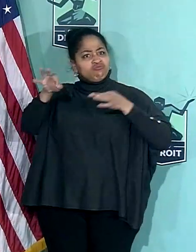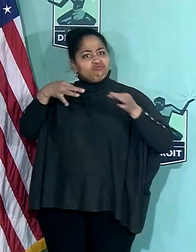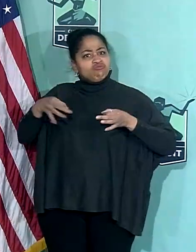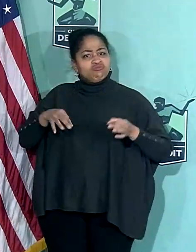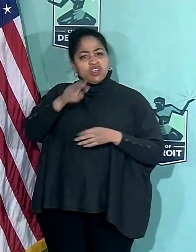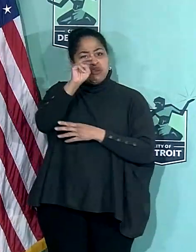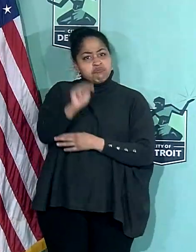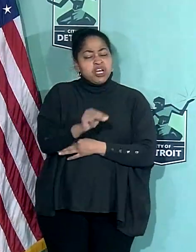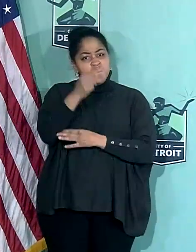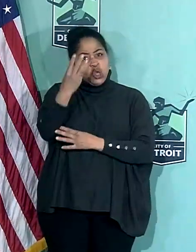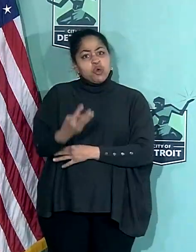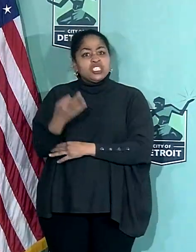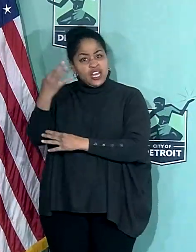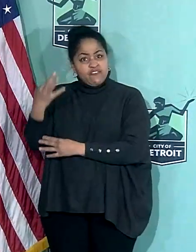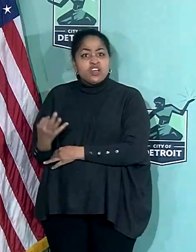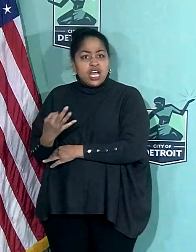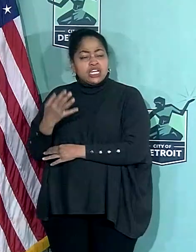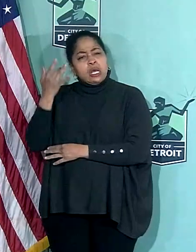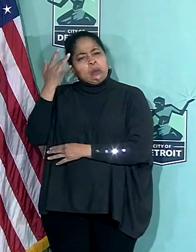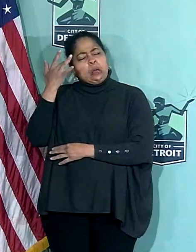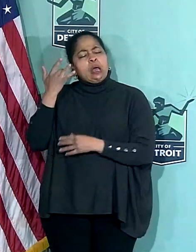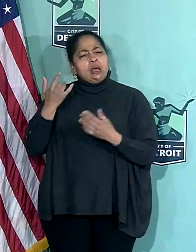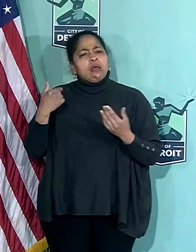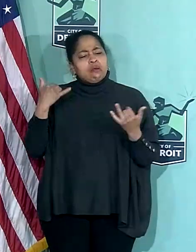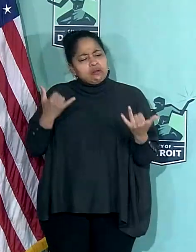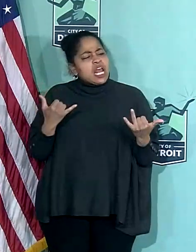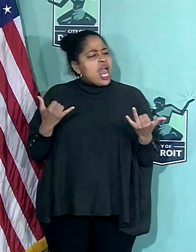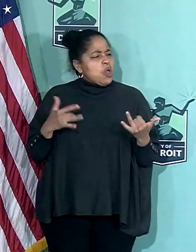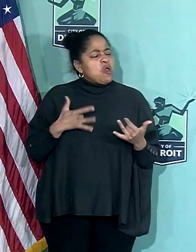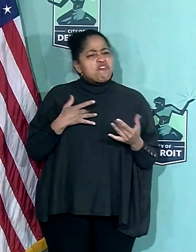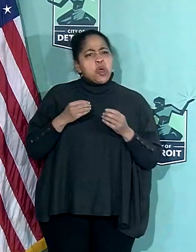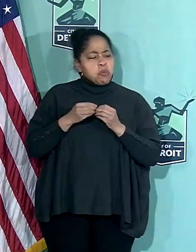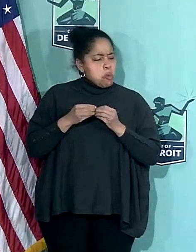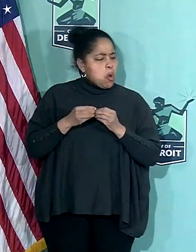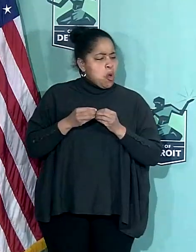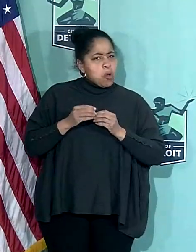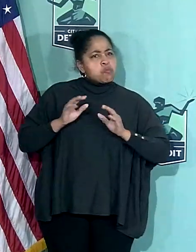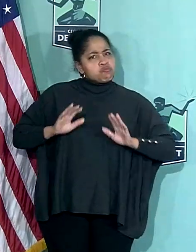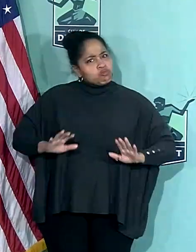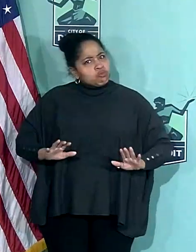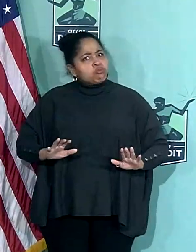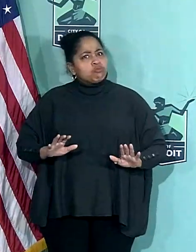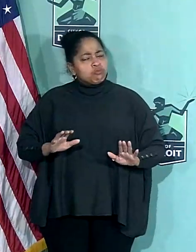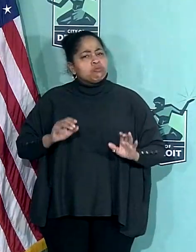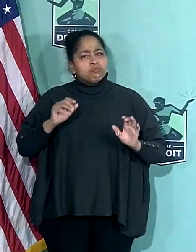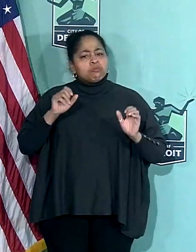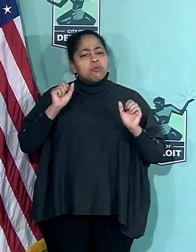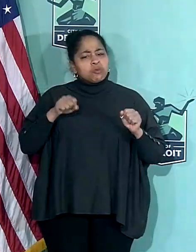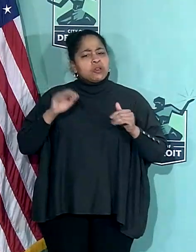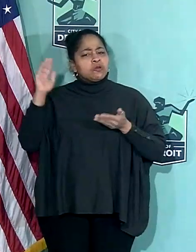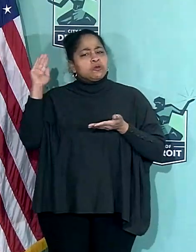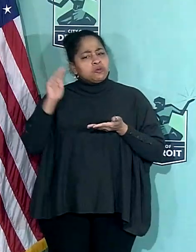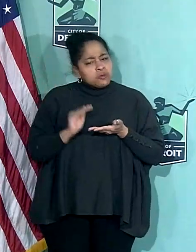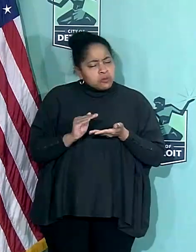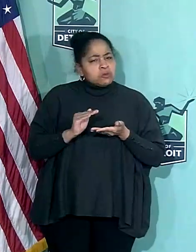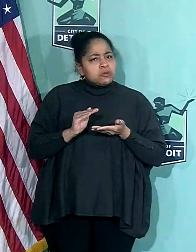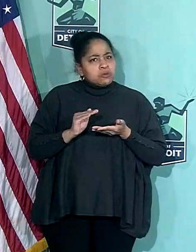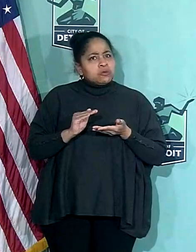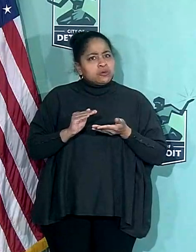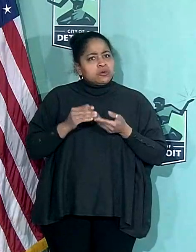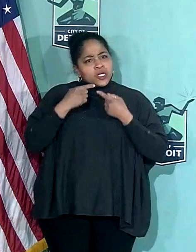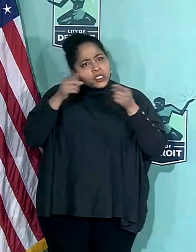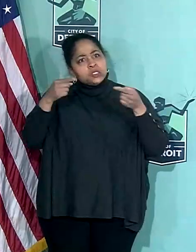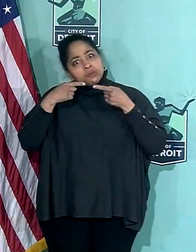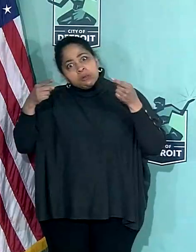where things are enough under control we don't feel a need to do them every day as when we're in the midst of the crisis. But I